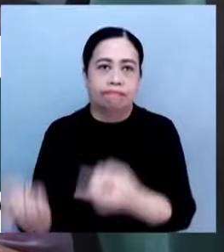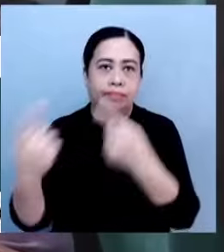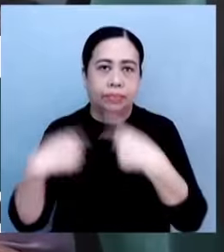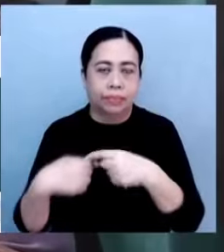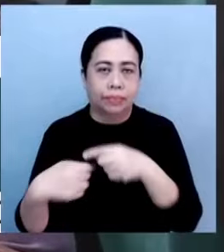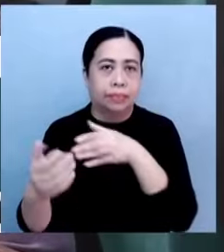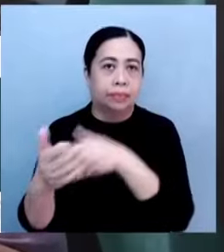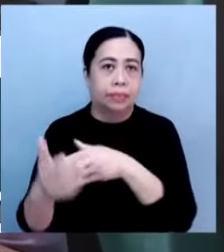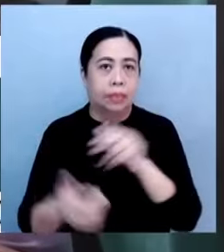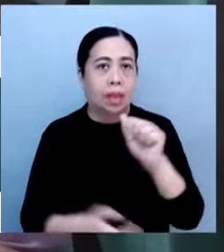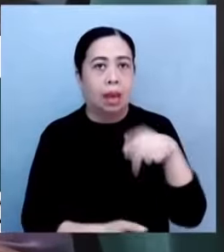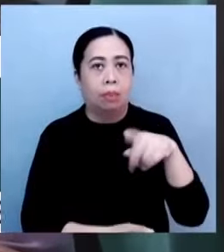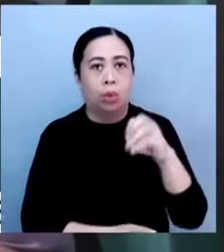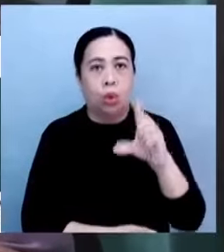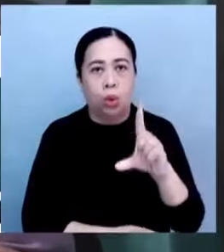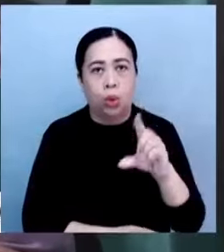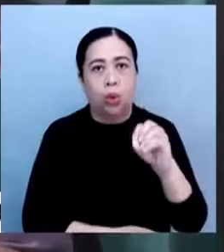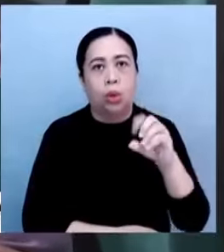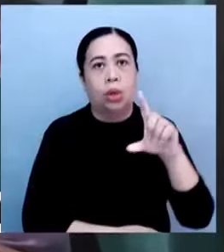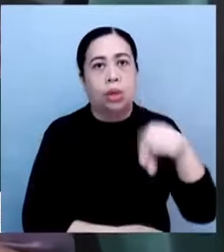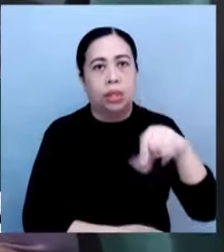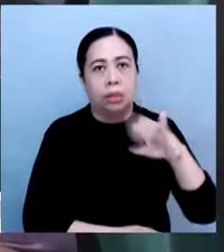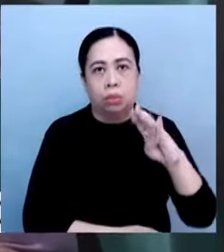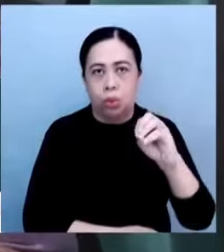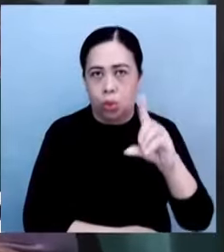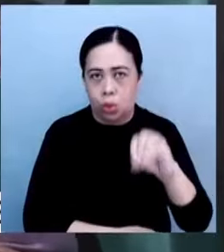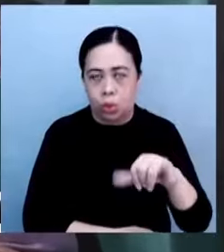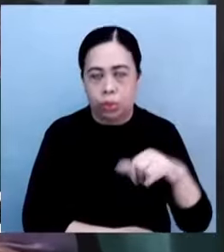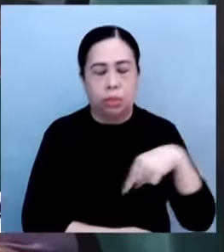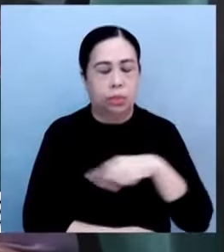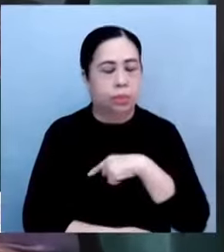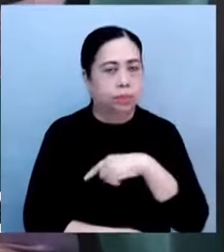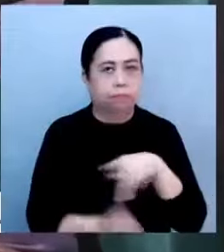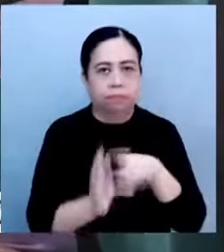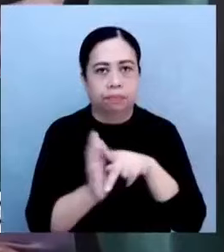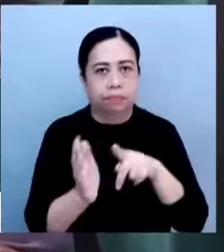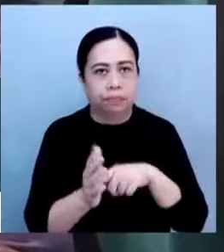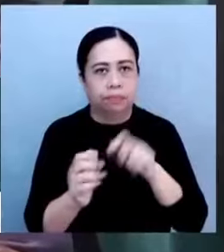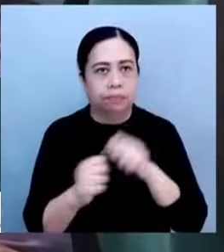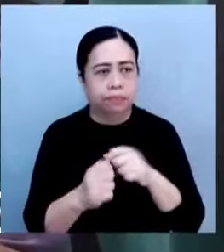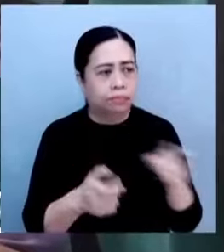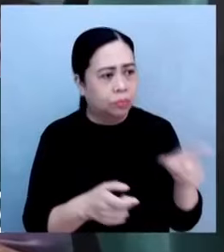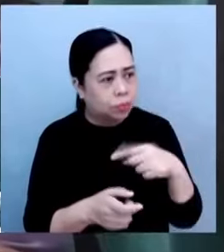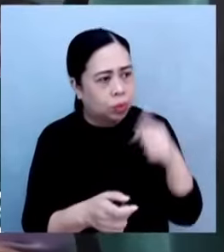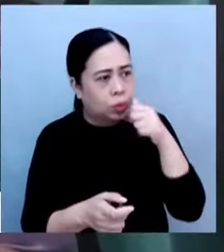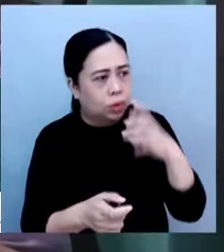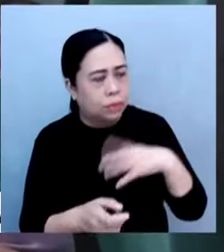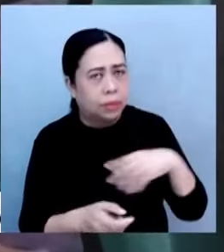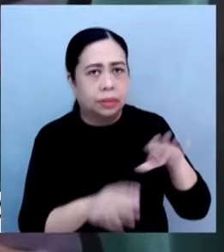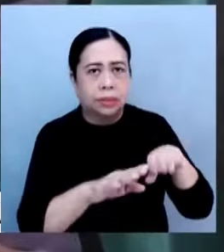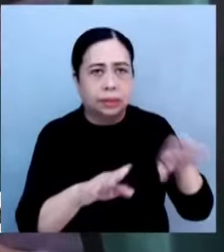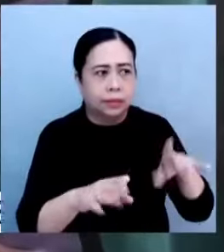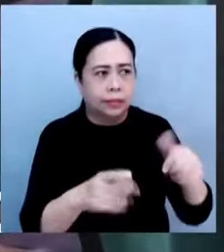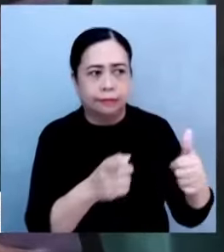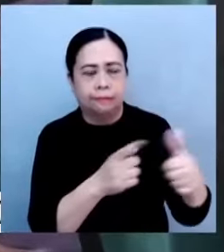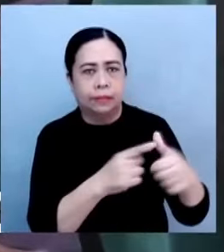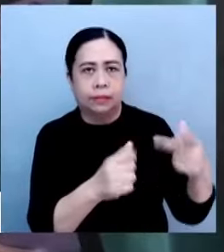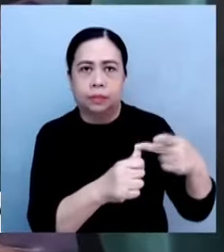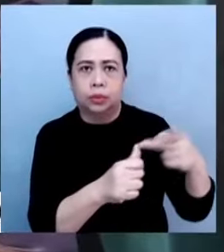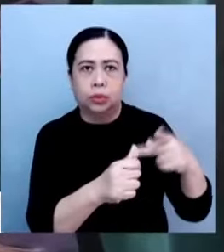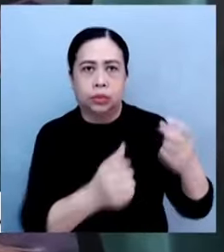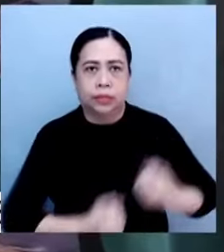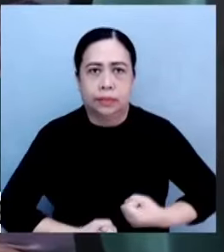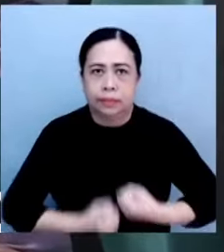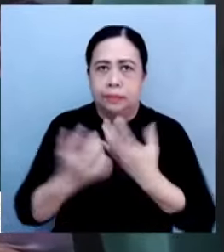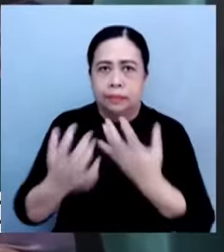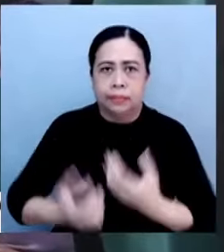Quiboloy. My office has made it our policy to put the voices of women and children first, to put the voices